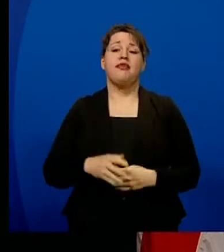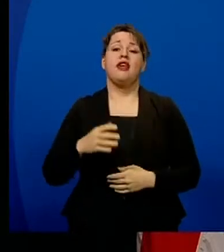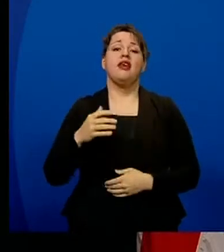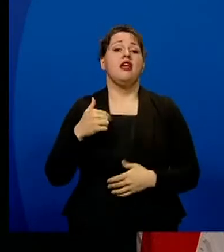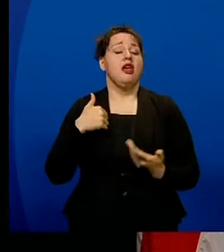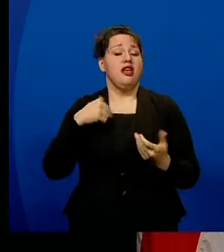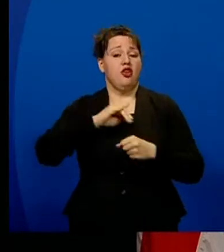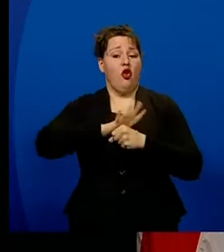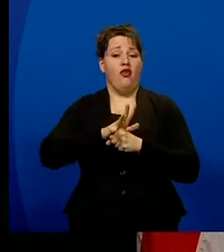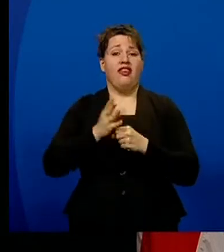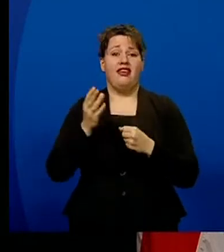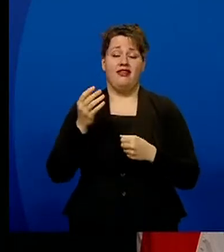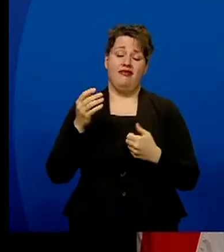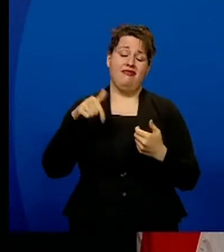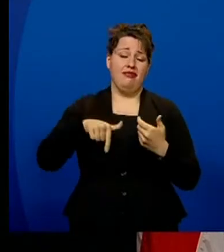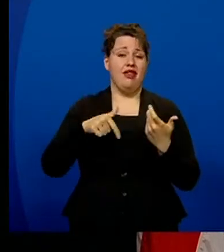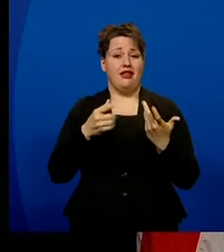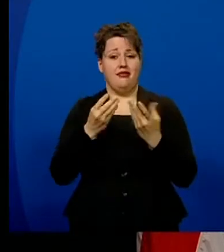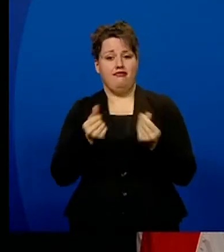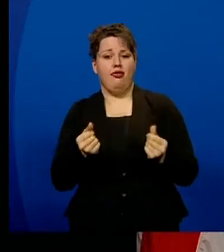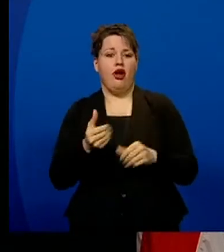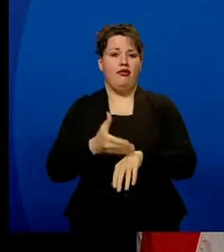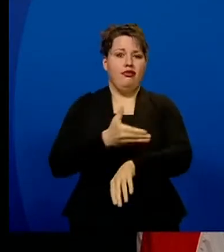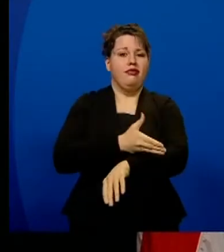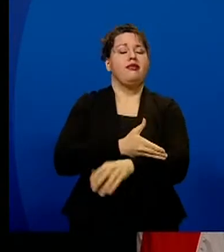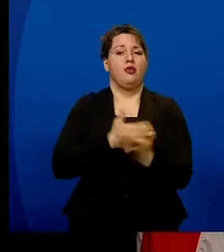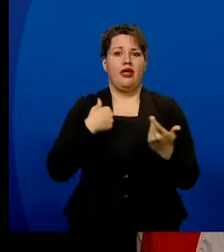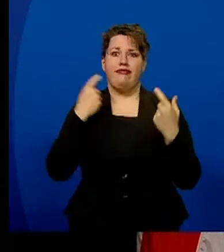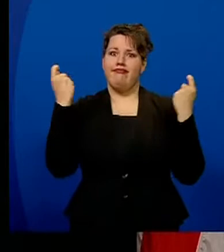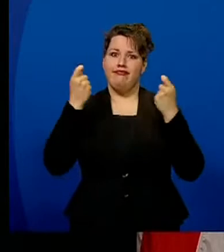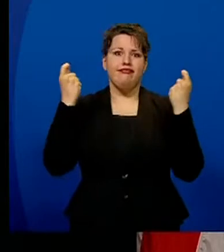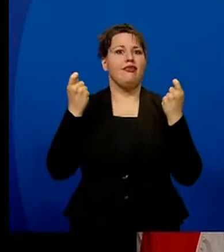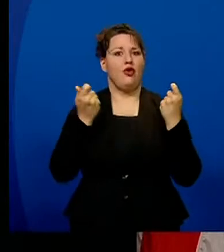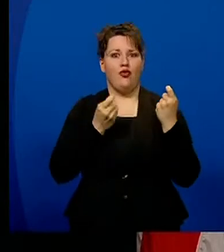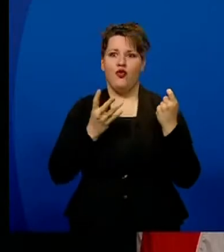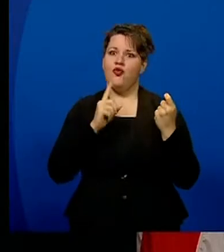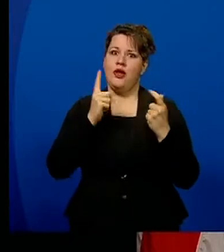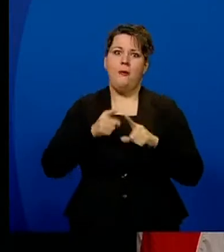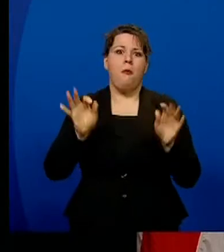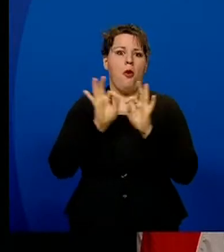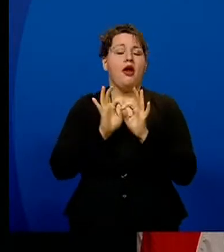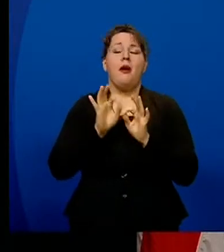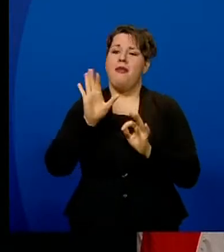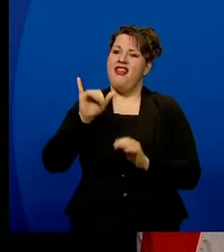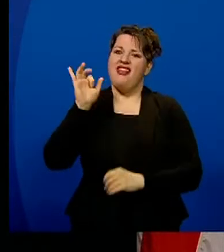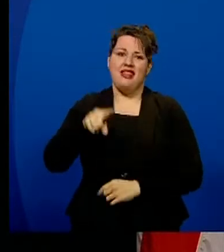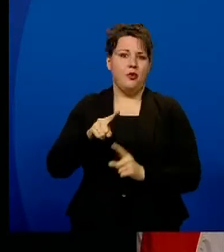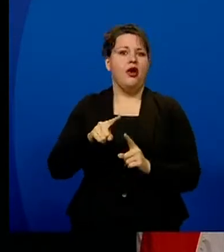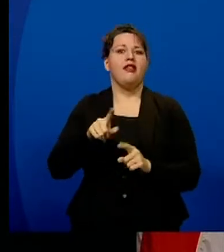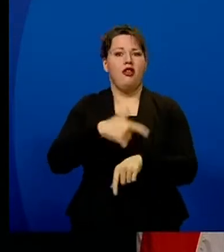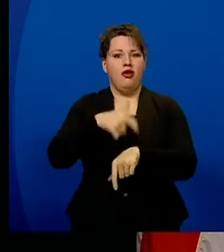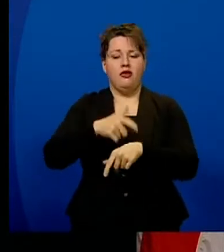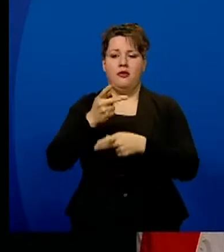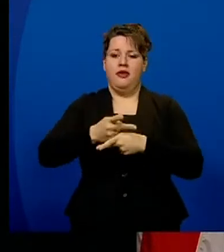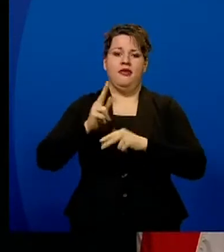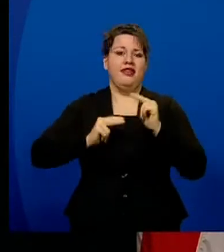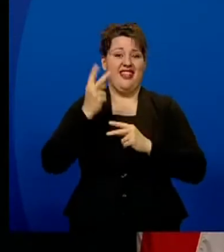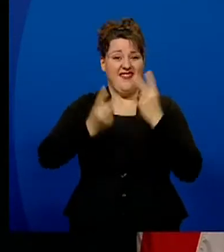milestones in our COVID-19 recovery over the last few weeks, I can't think of a single one that's brought more joy than this